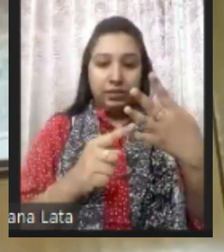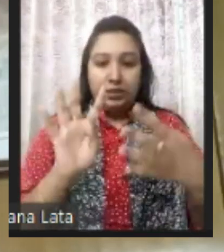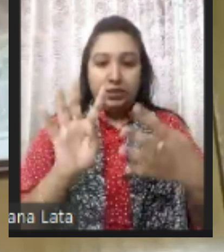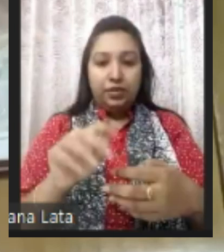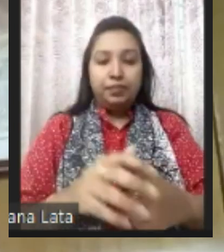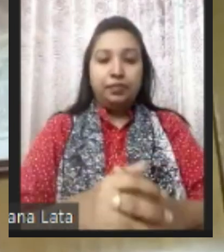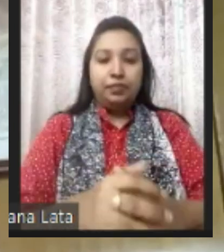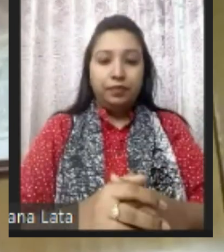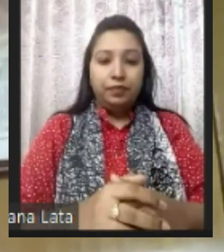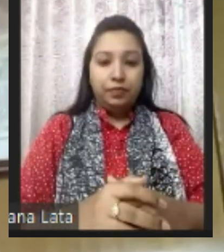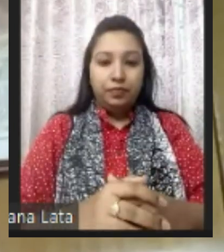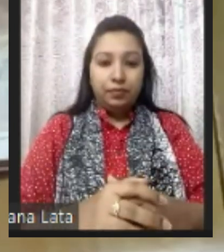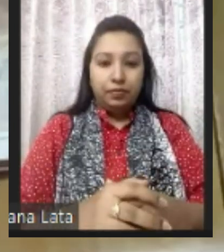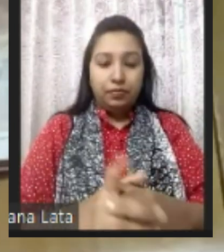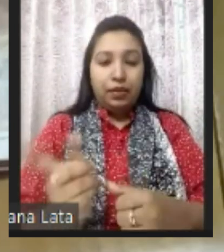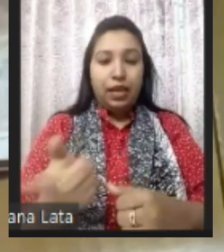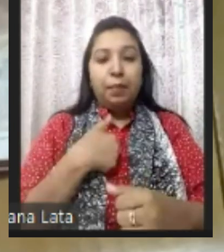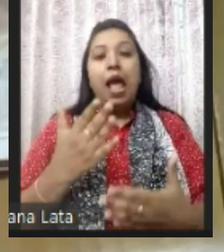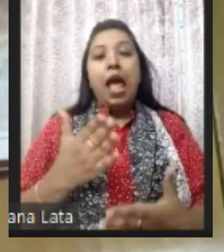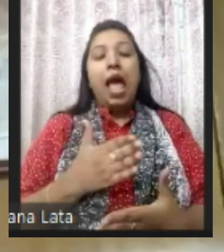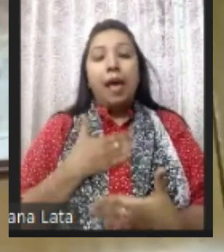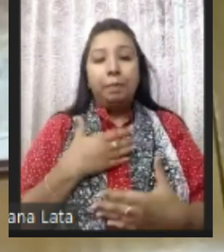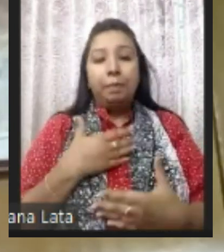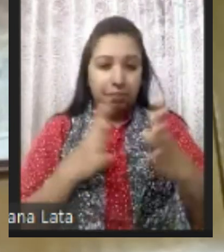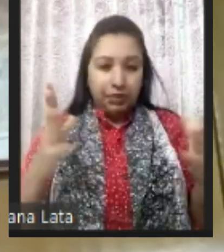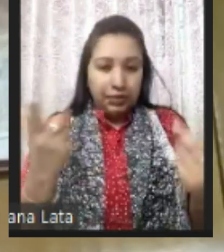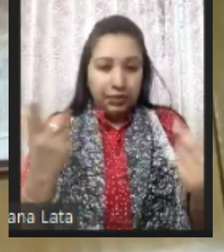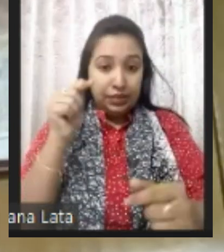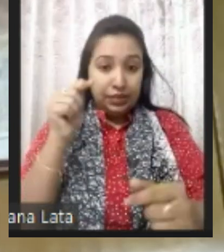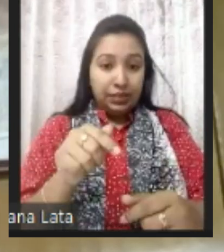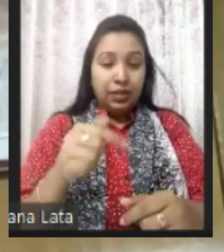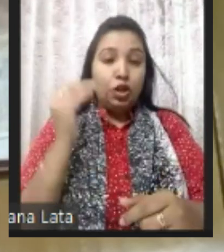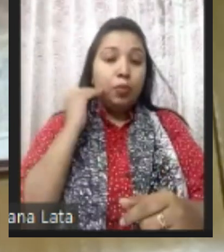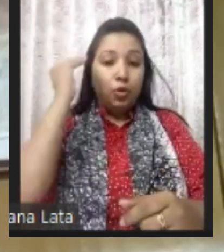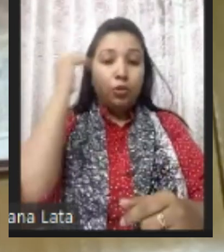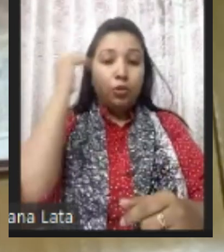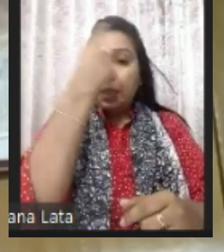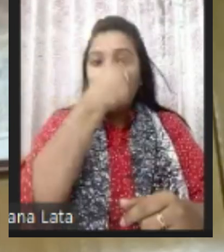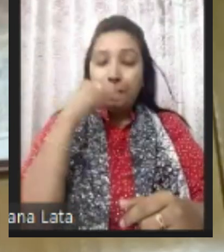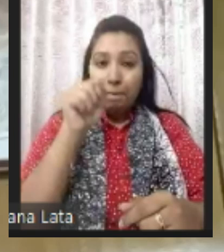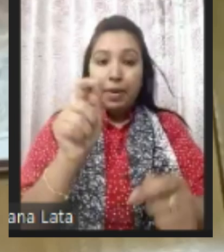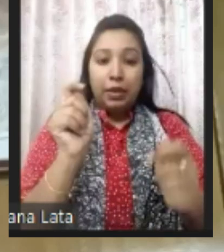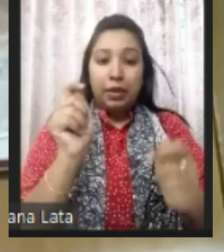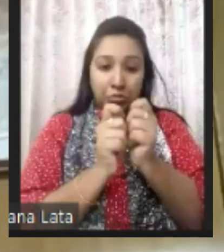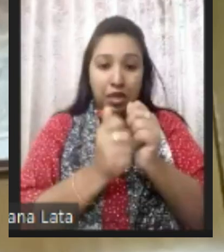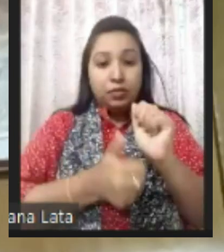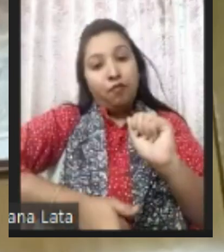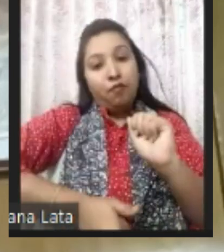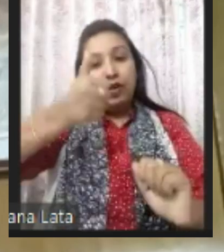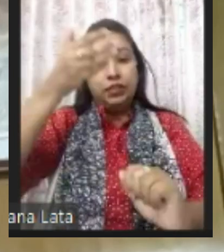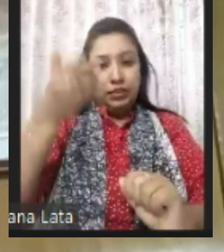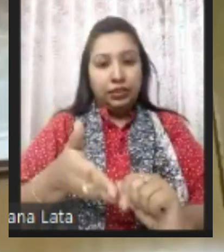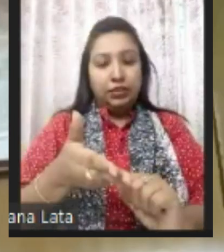And we will be happy to know that also the rights of the persons with disabilities are highly appreciated in the